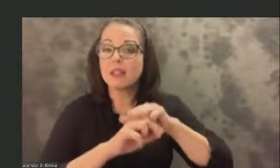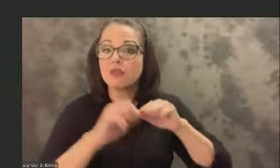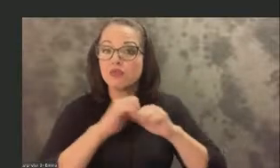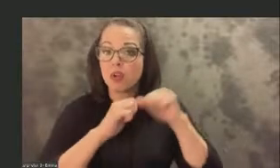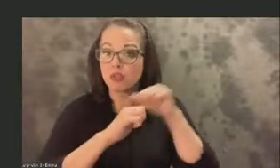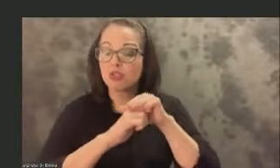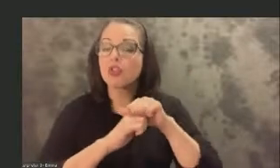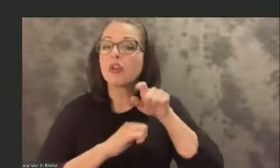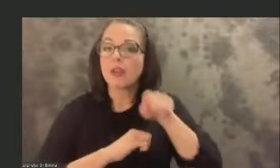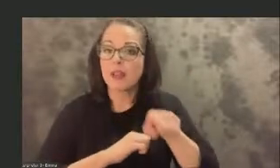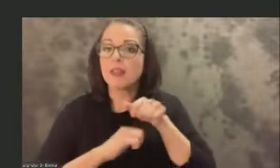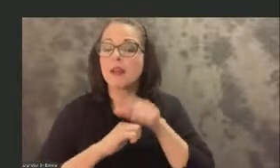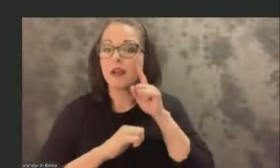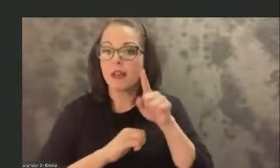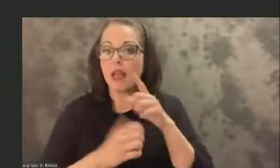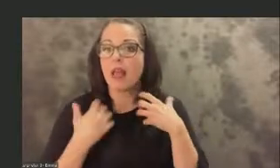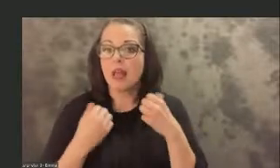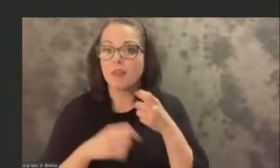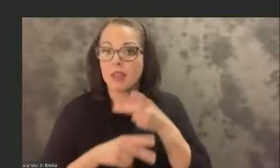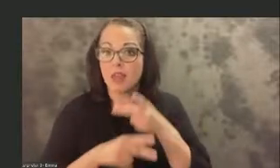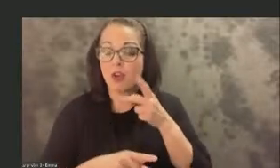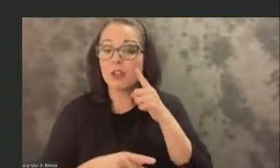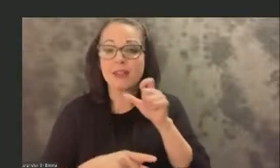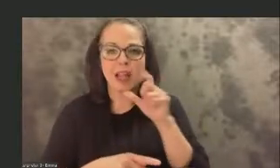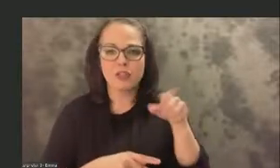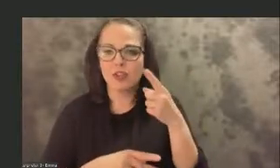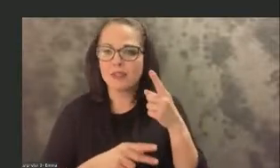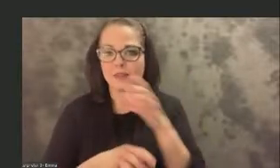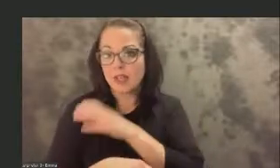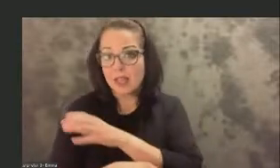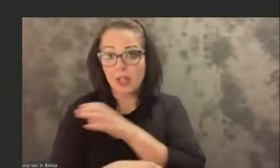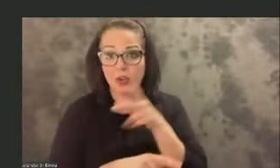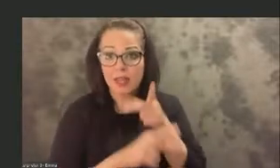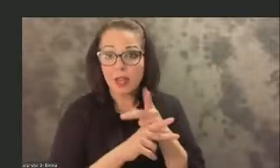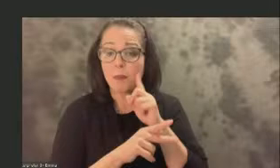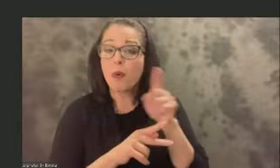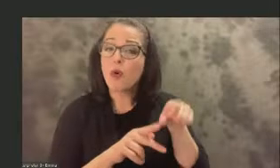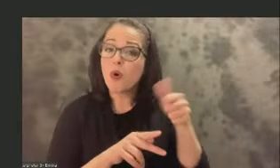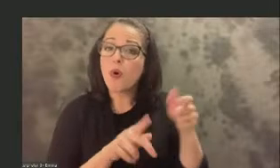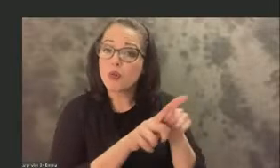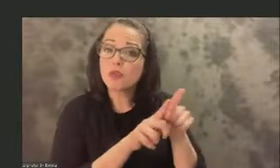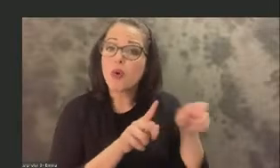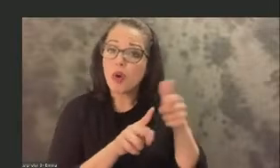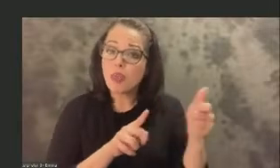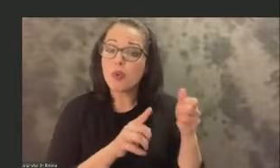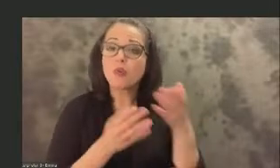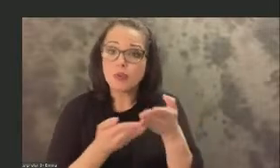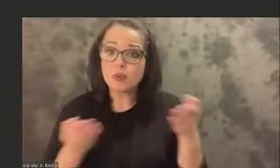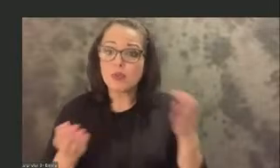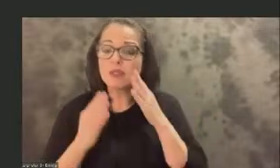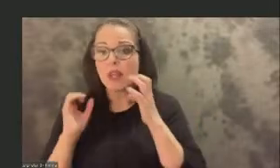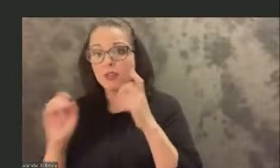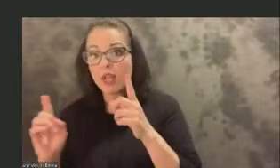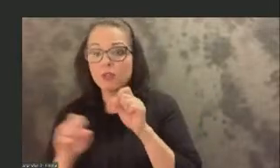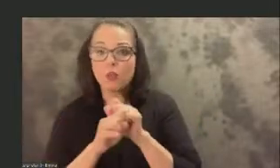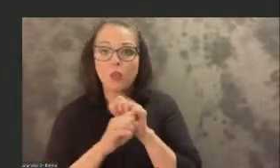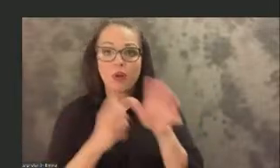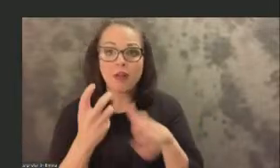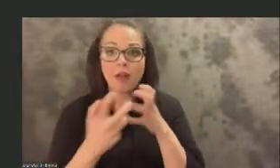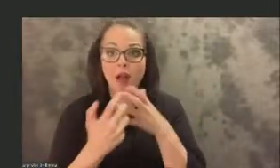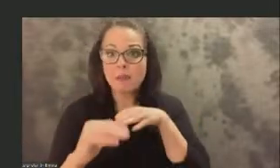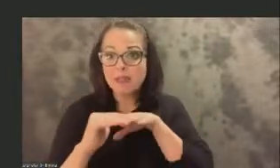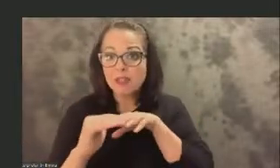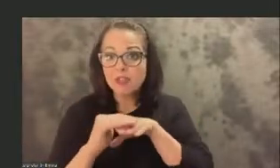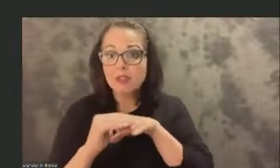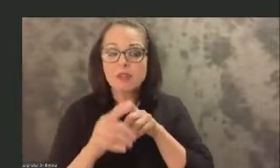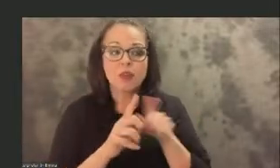access to care, not just to clinical care, but to other resources such as education, work accommodations, and disability evaluation